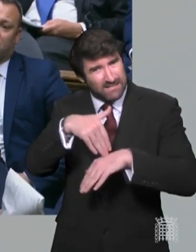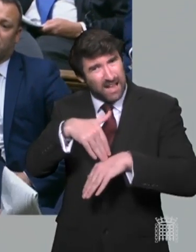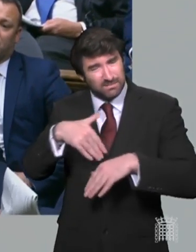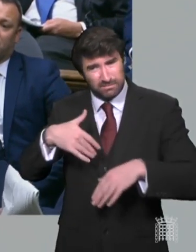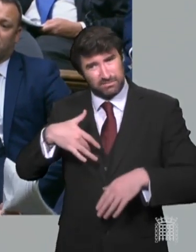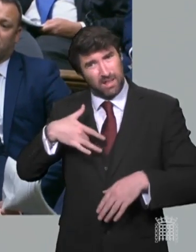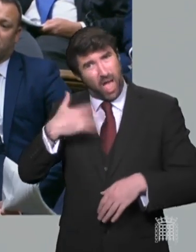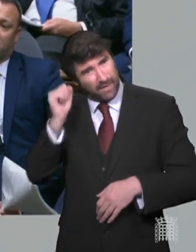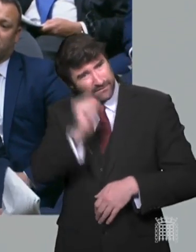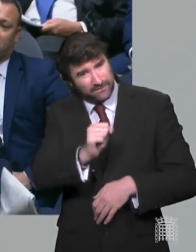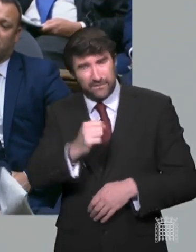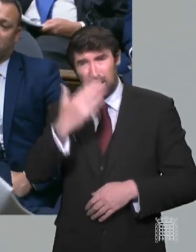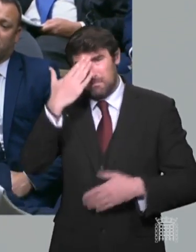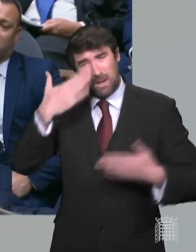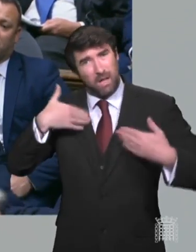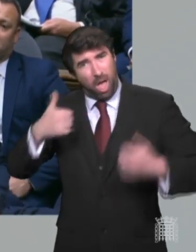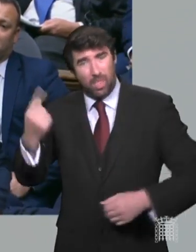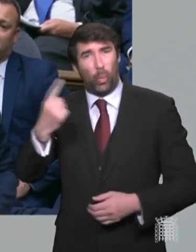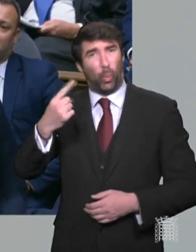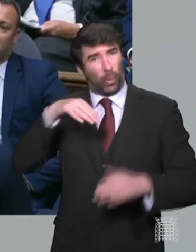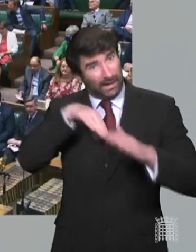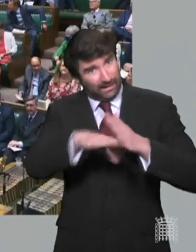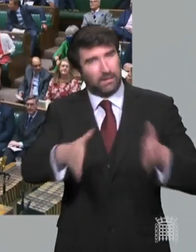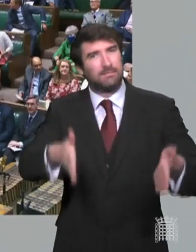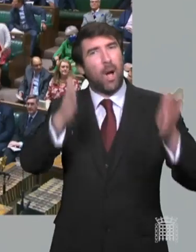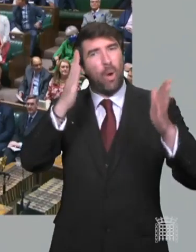who are desperate and are in that tower right now?